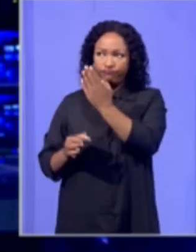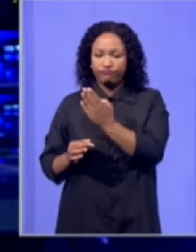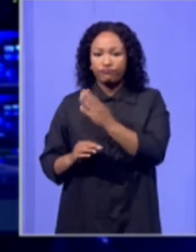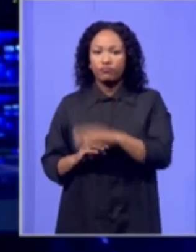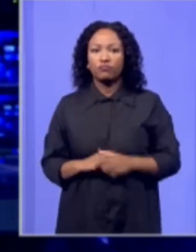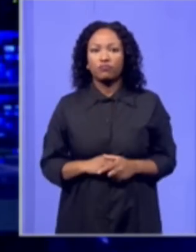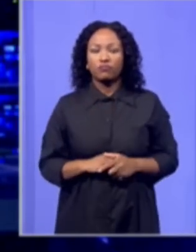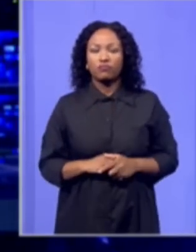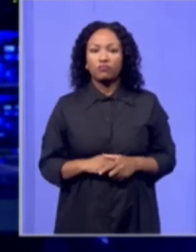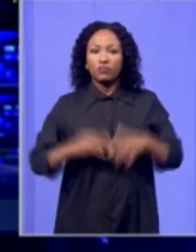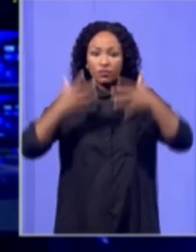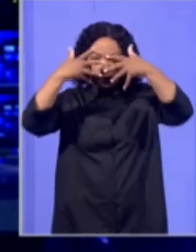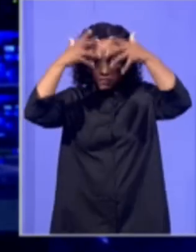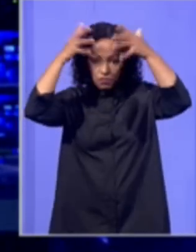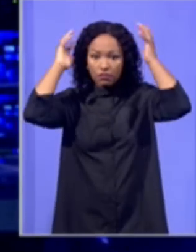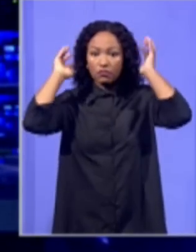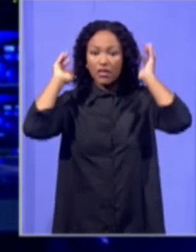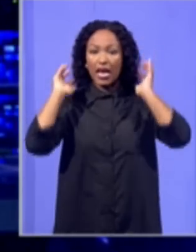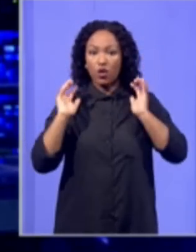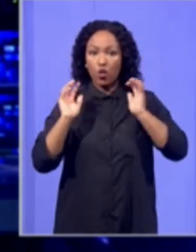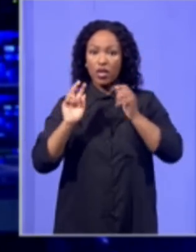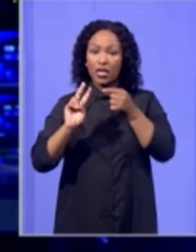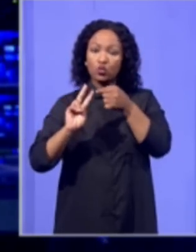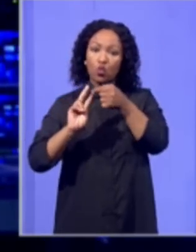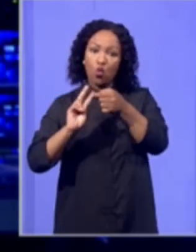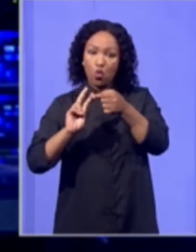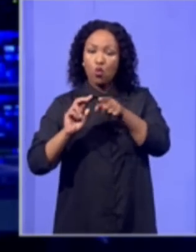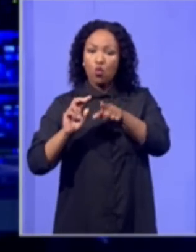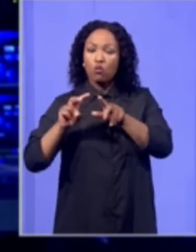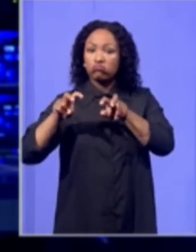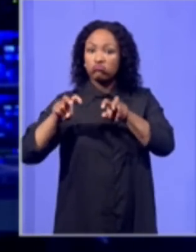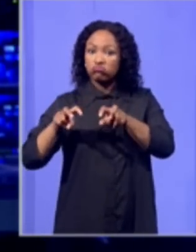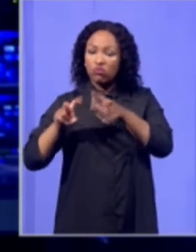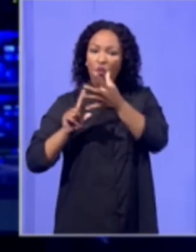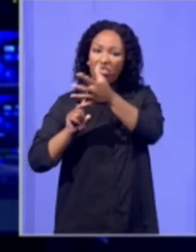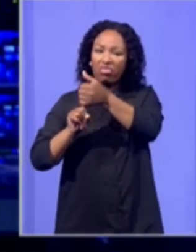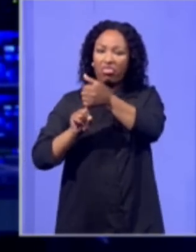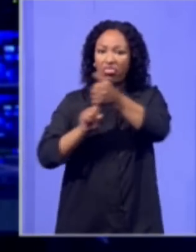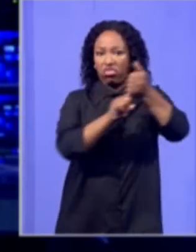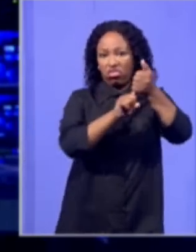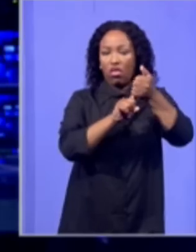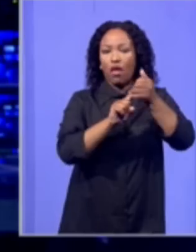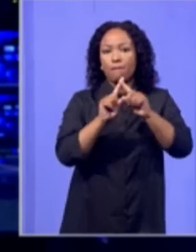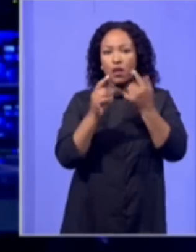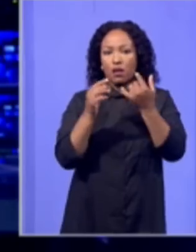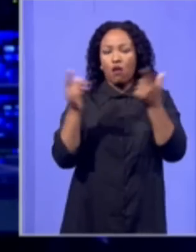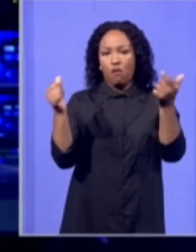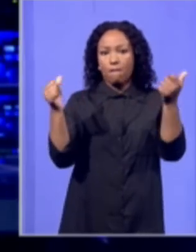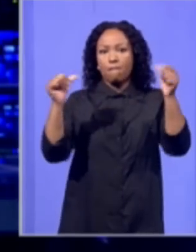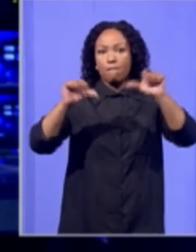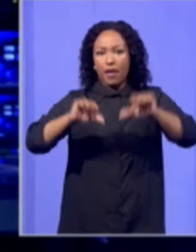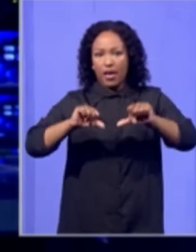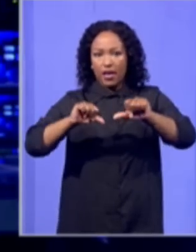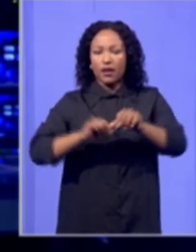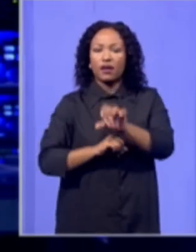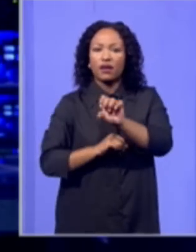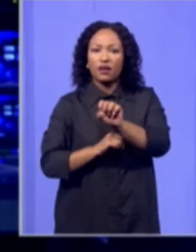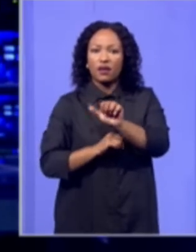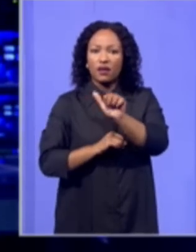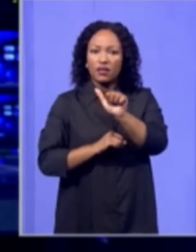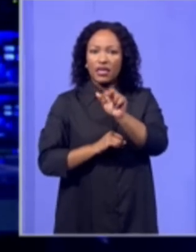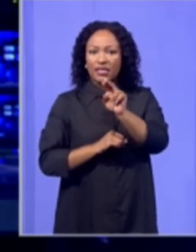Ditao di le pedi tse e neng e le batswasetlhabelo ba kgwebisano di buseditswe ka pabalesego kwa legaeng la tsona kwa Wild